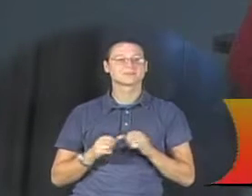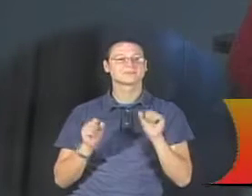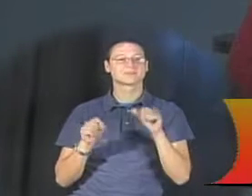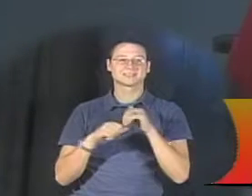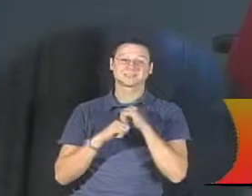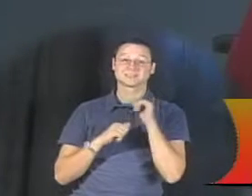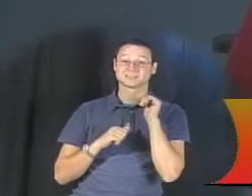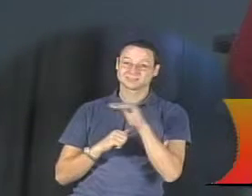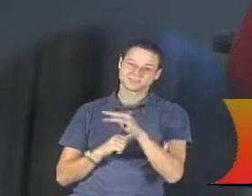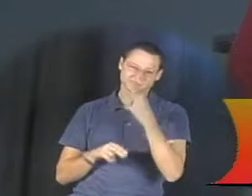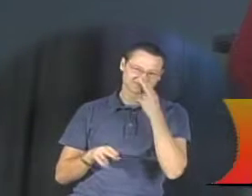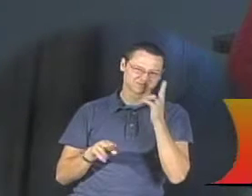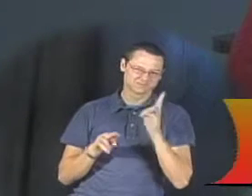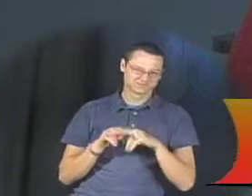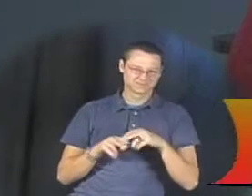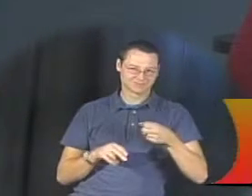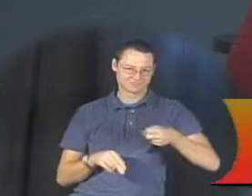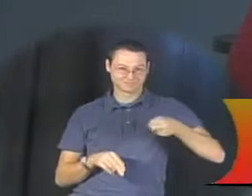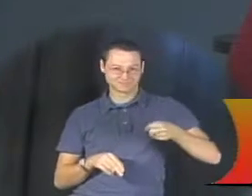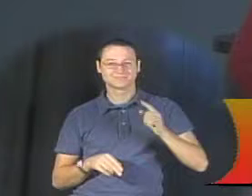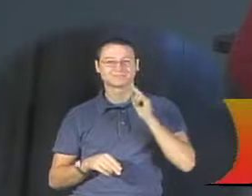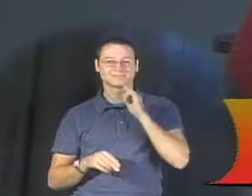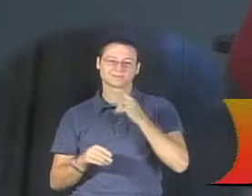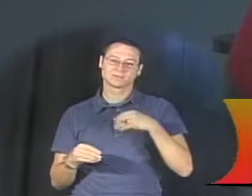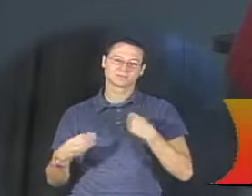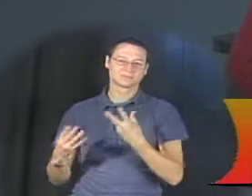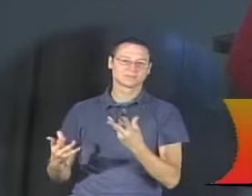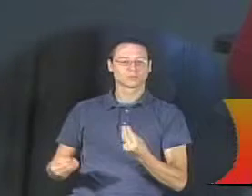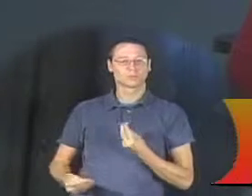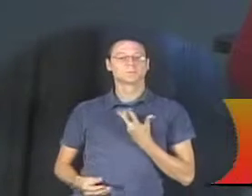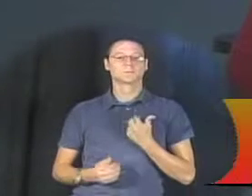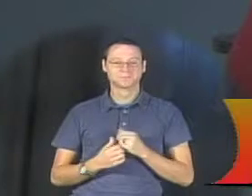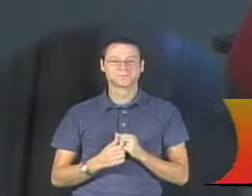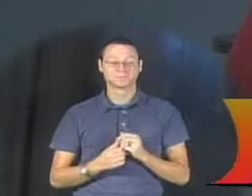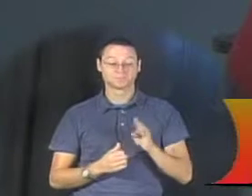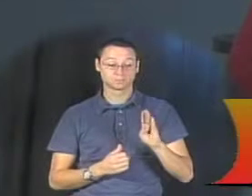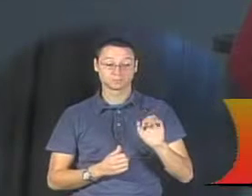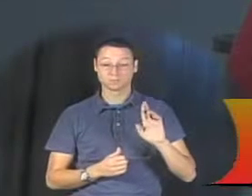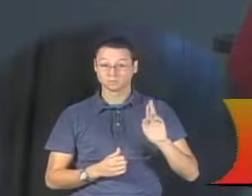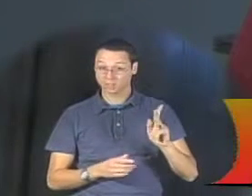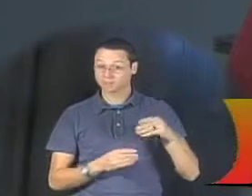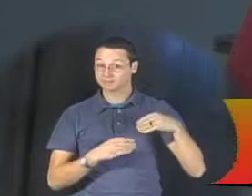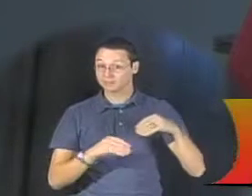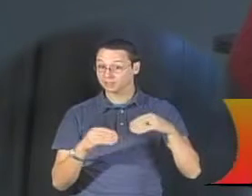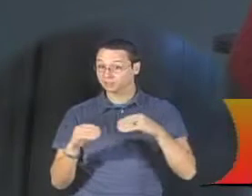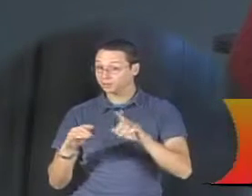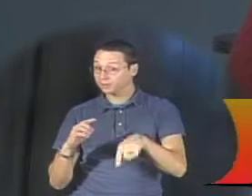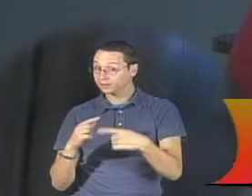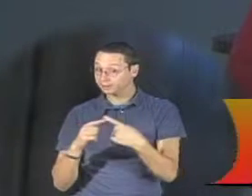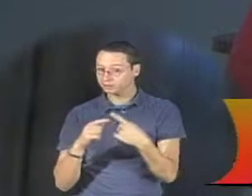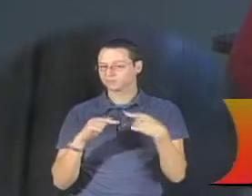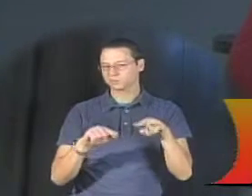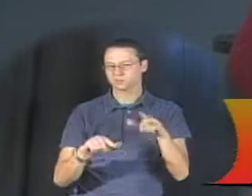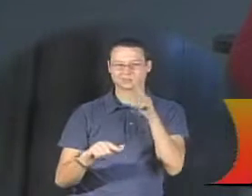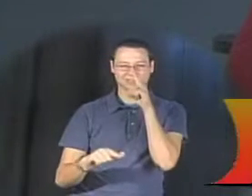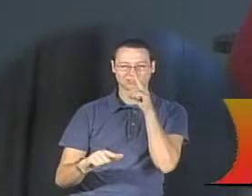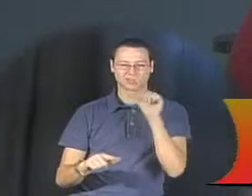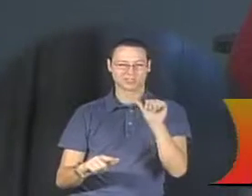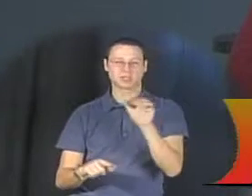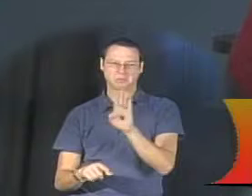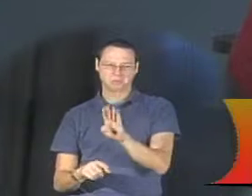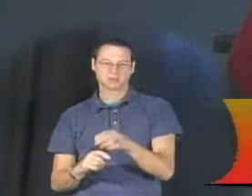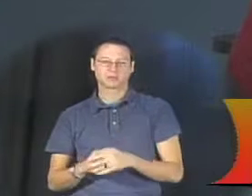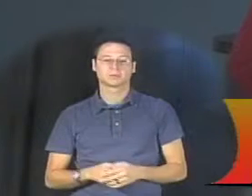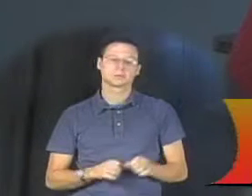and treat bag to brighten their day. BARC members will be selling during both lunch shifts. They are also available from